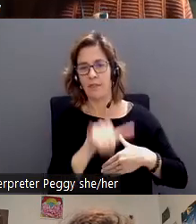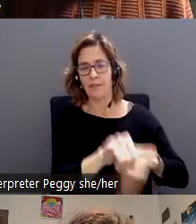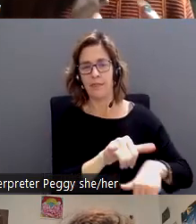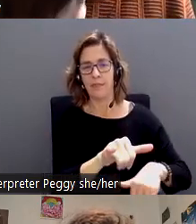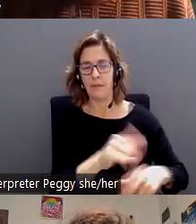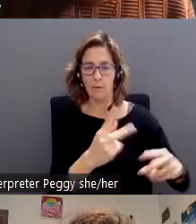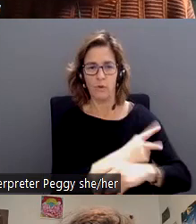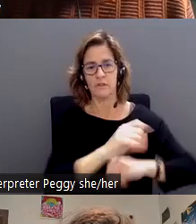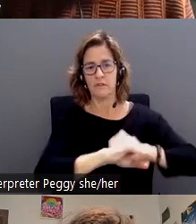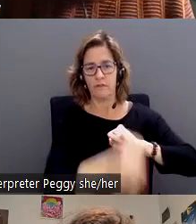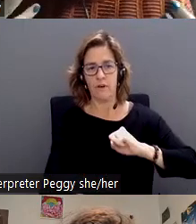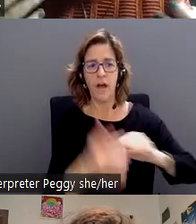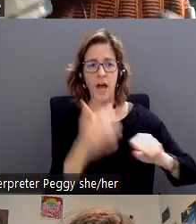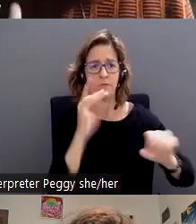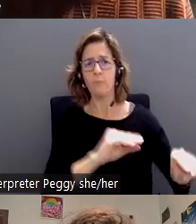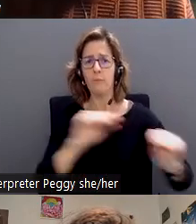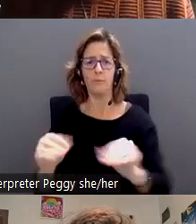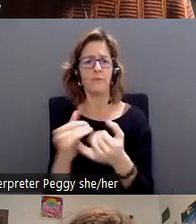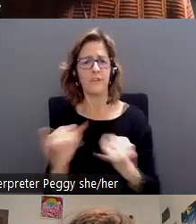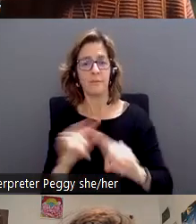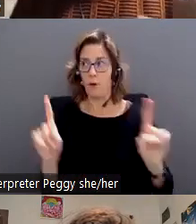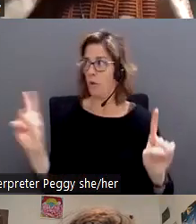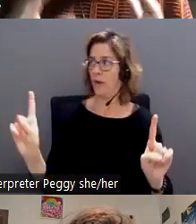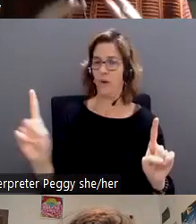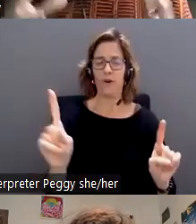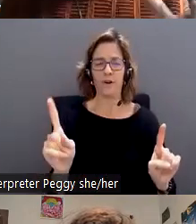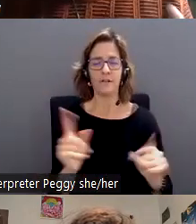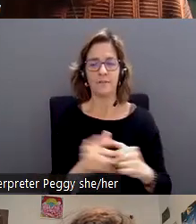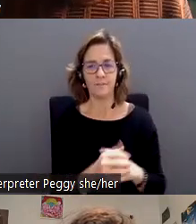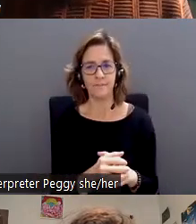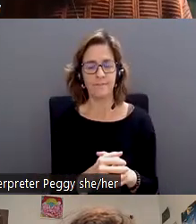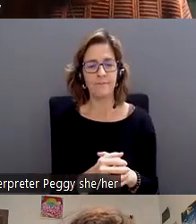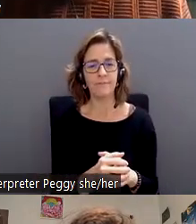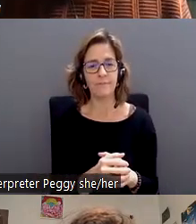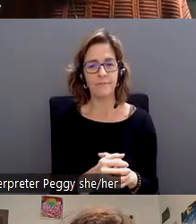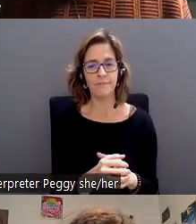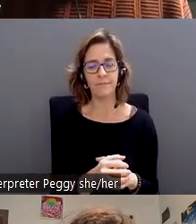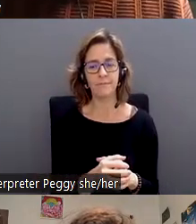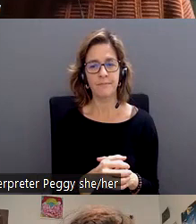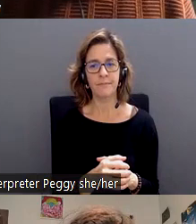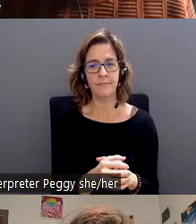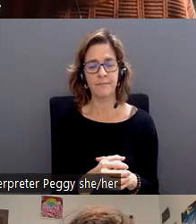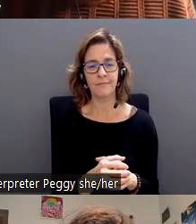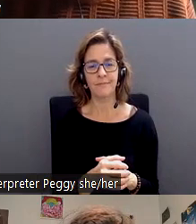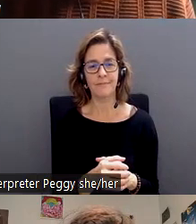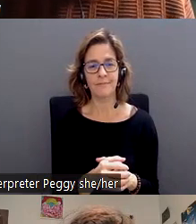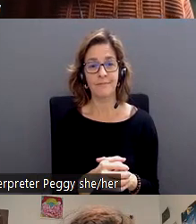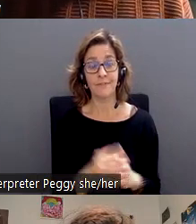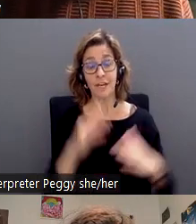It's typically, in terms of when you think of a shelter